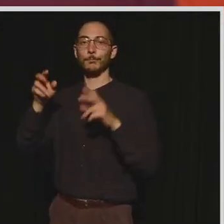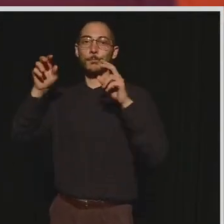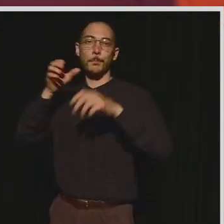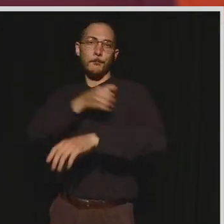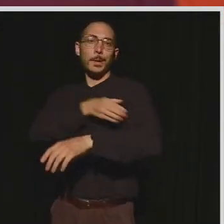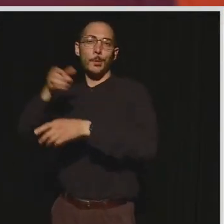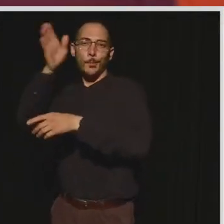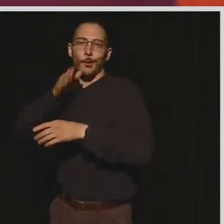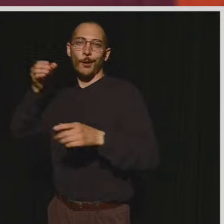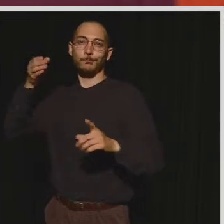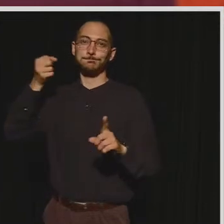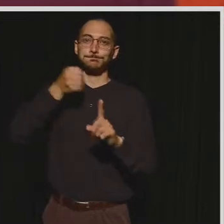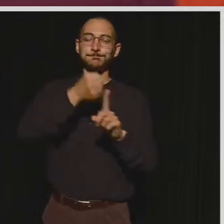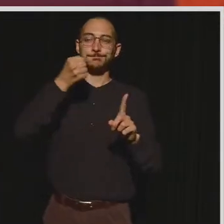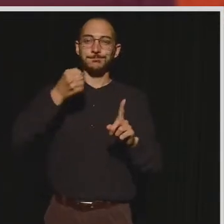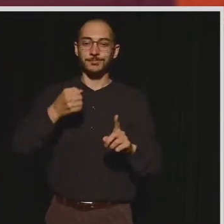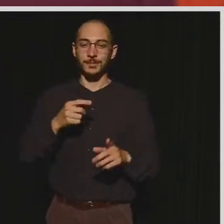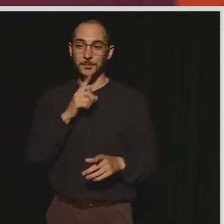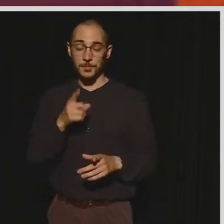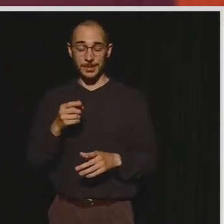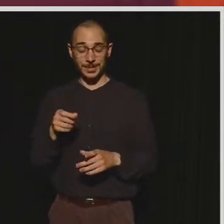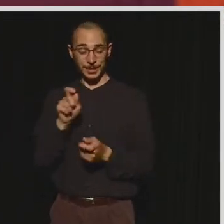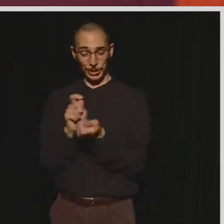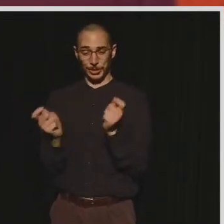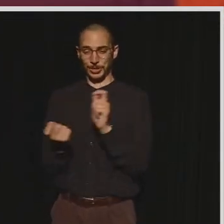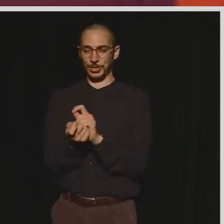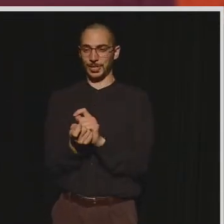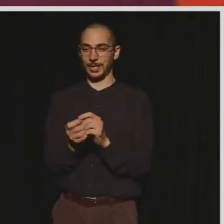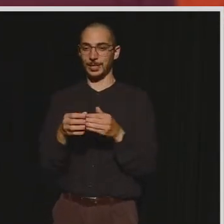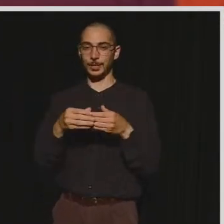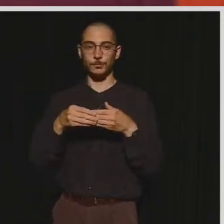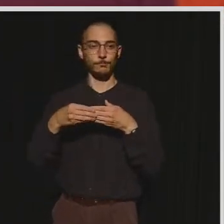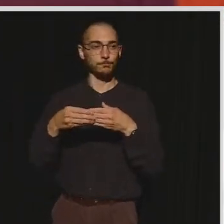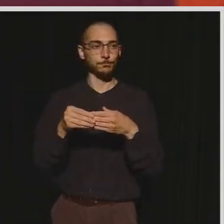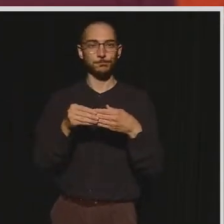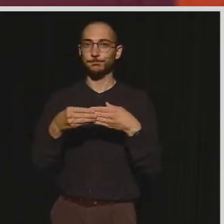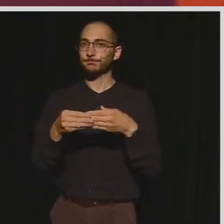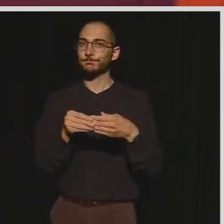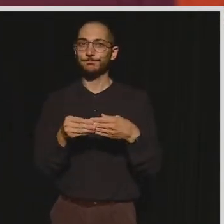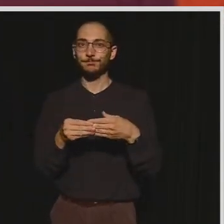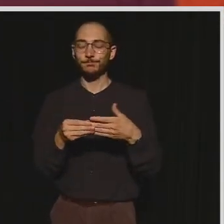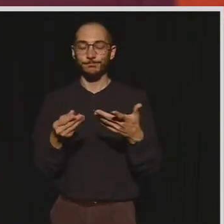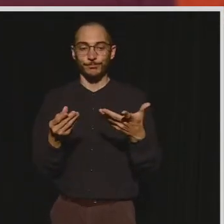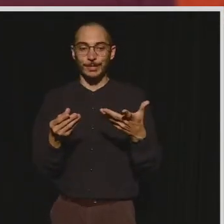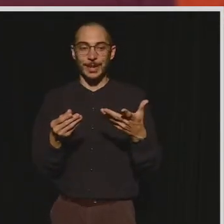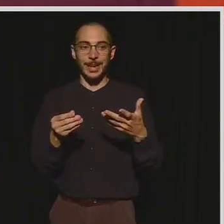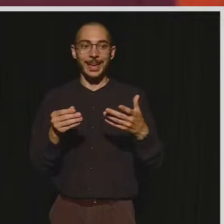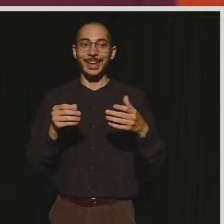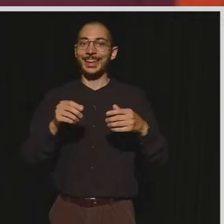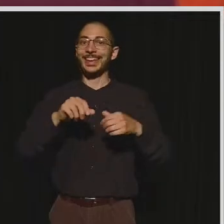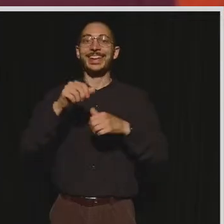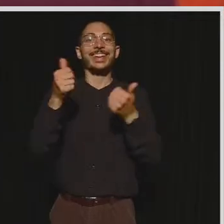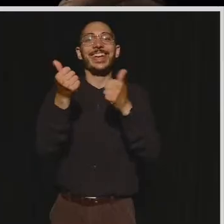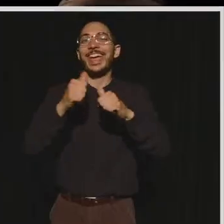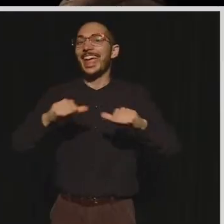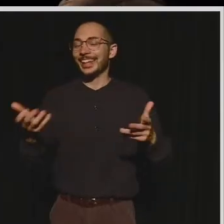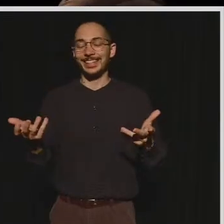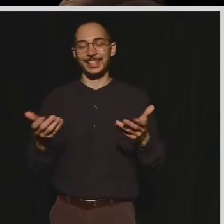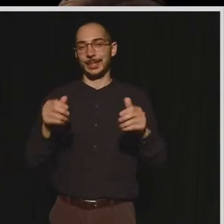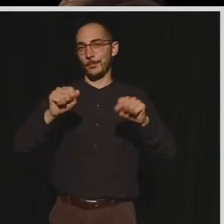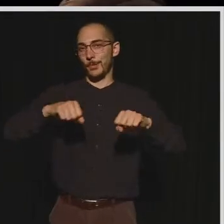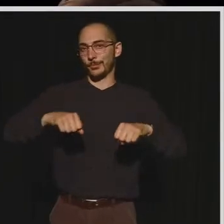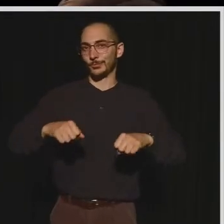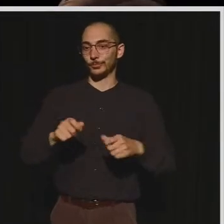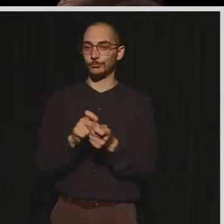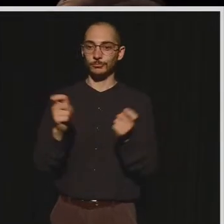young people, we can support them. They're guiding us towards this new future. Like if I die tomorrow, I feel like we're in good hands. They got